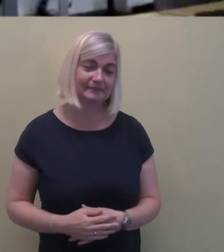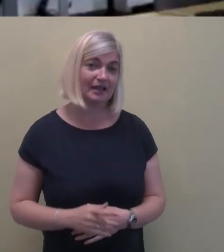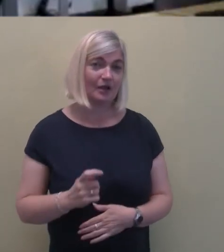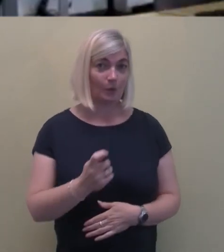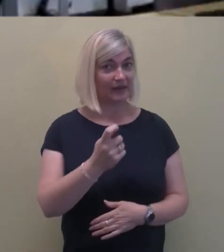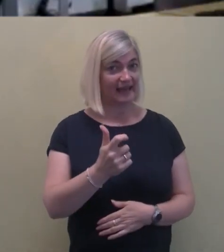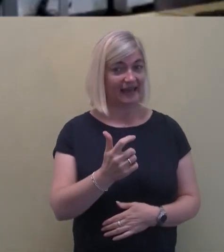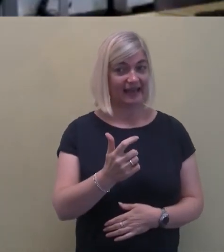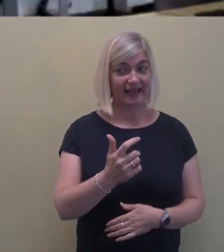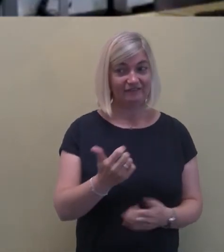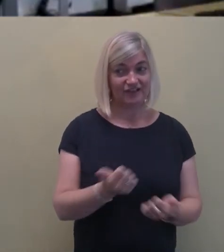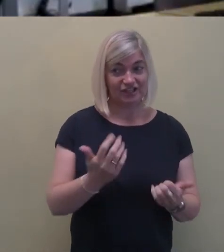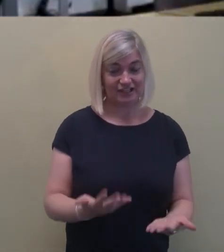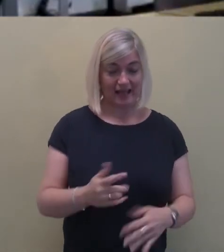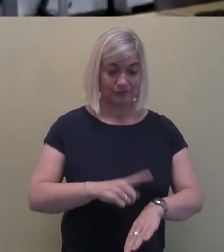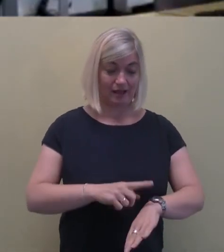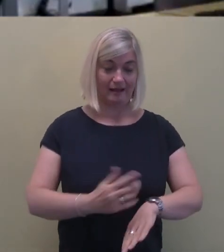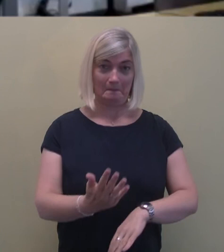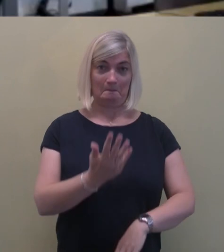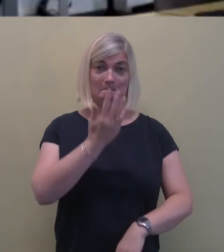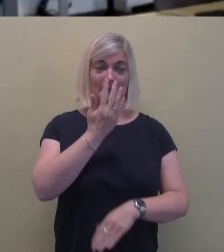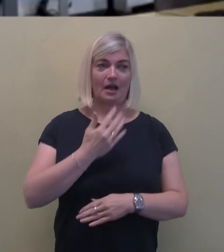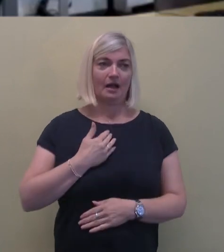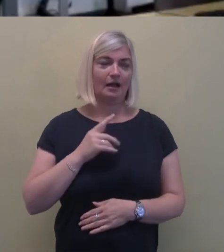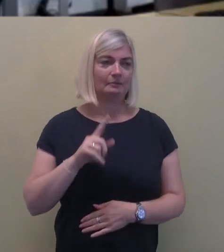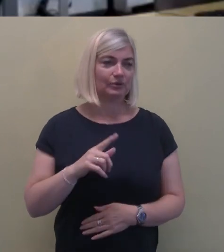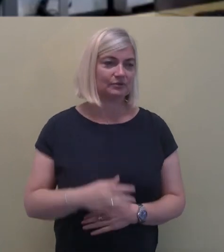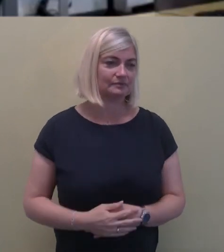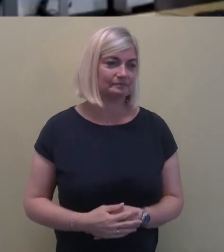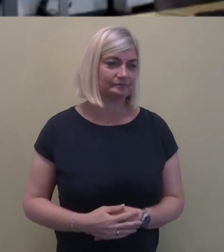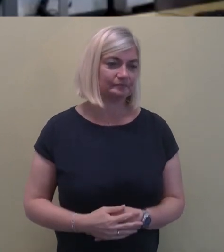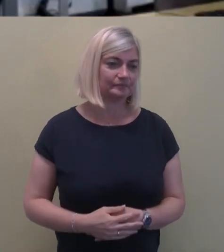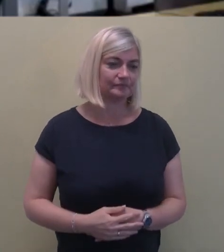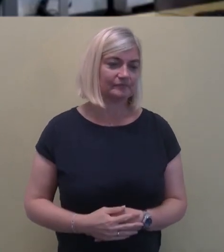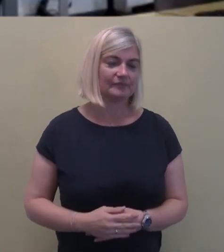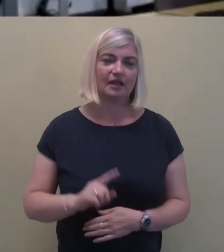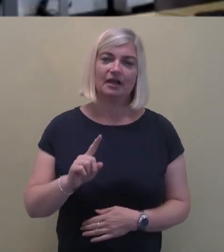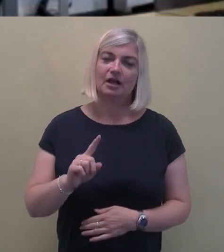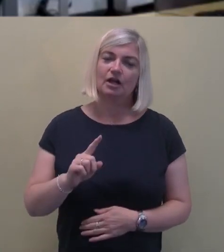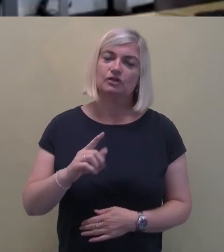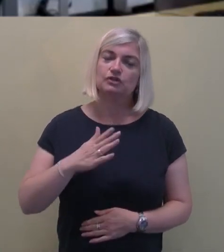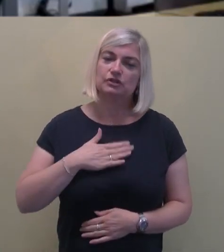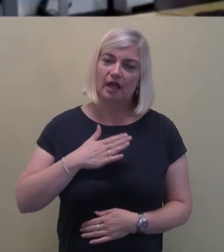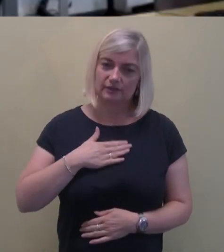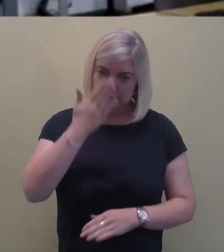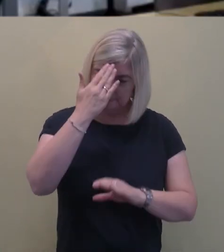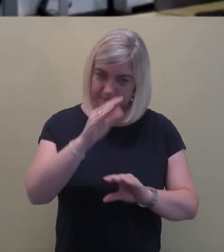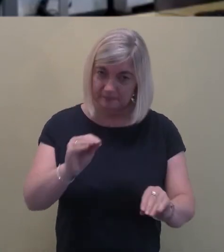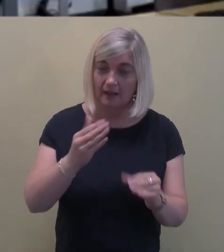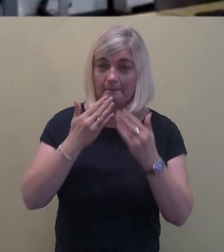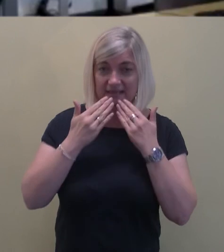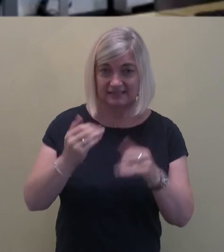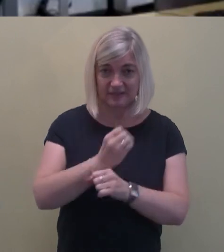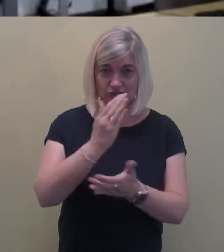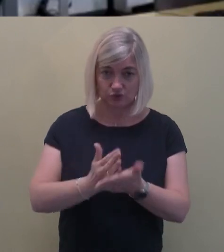and we can get that sorted. We are coming up to our 30 minutes, so I'm going to have to wind this up now.